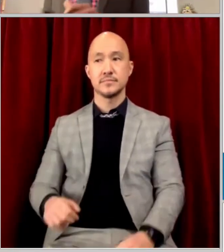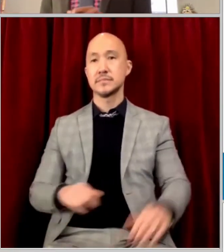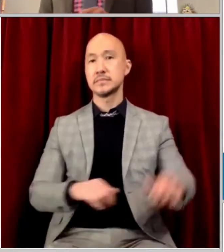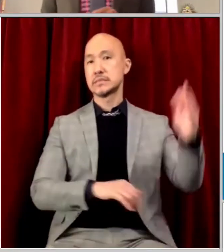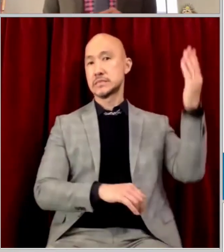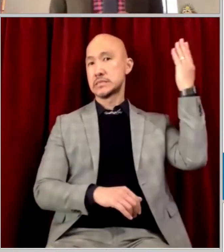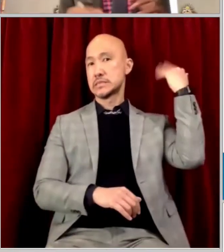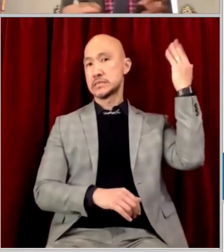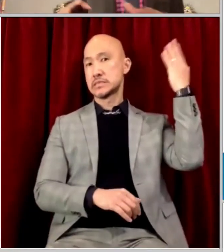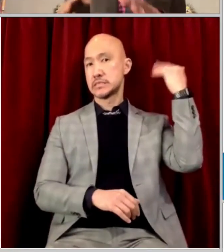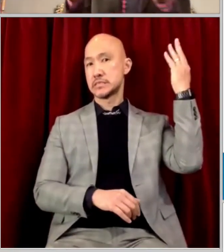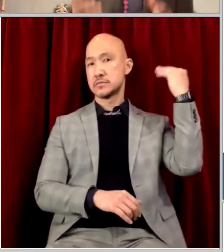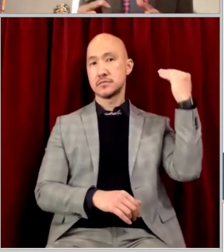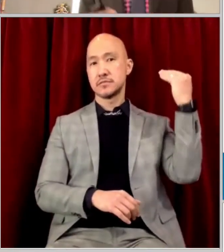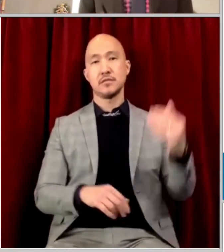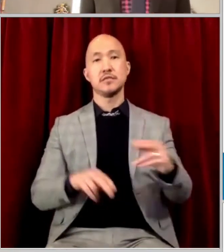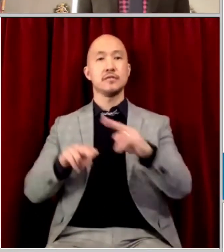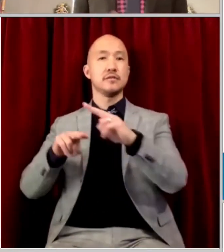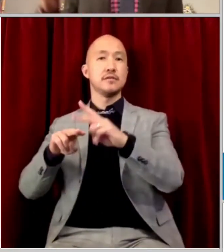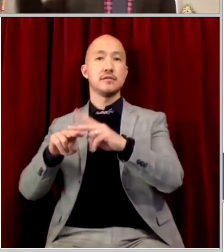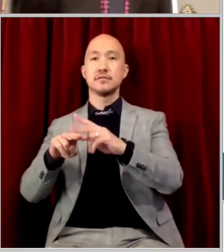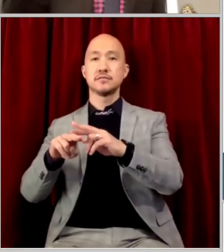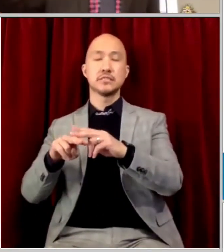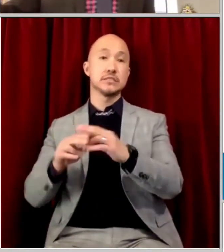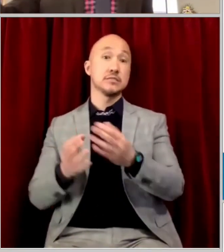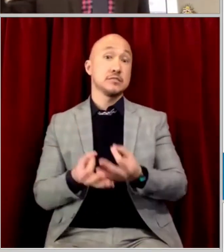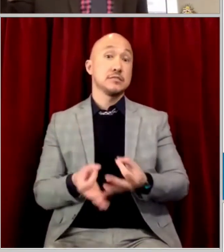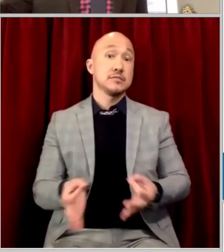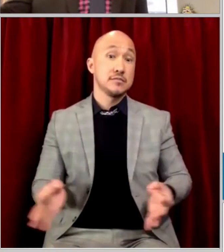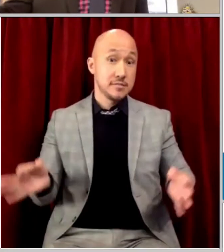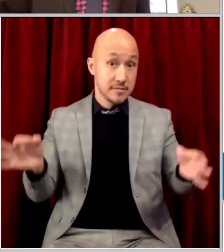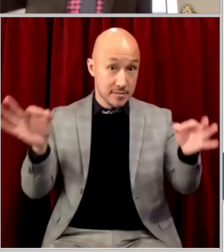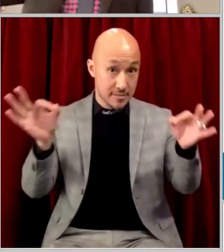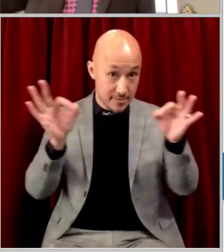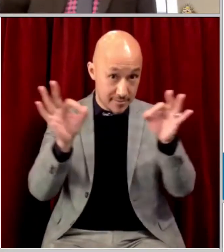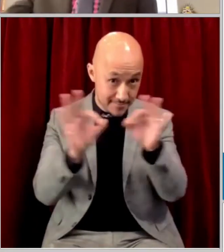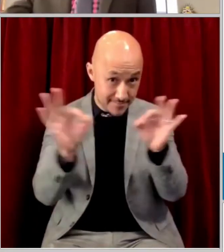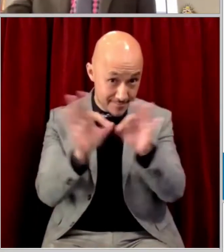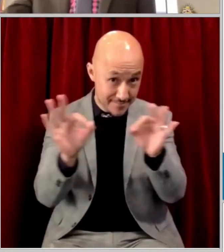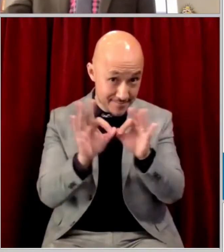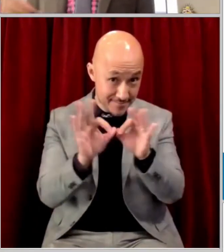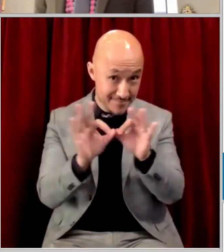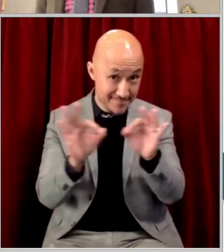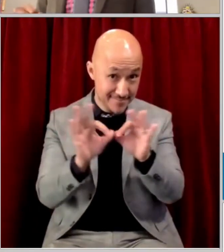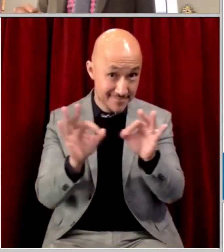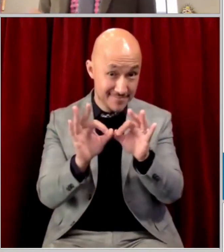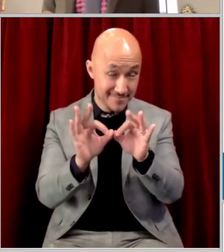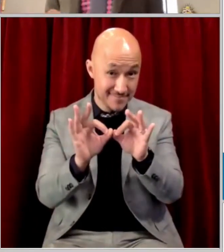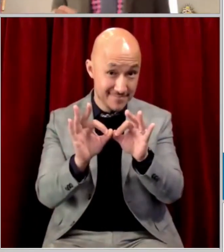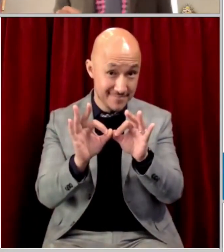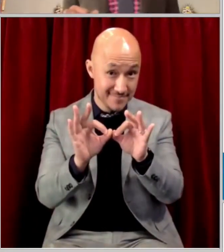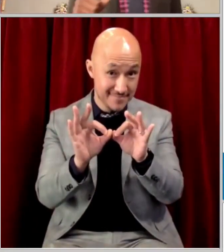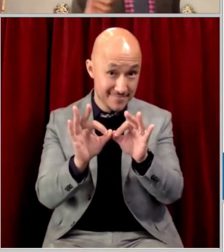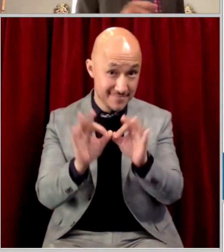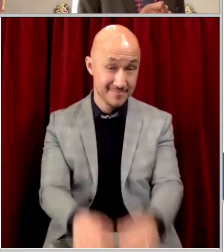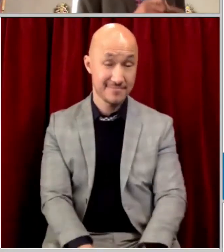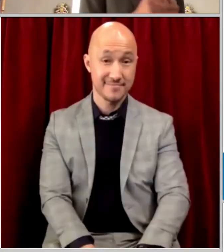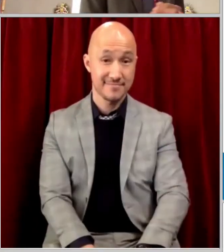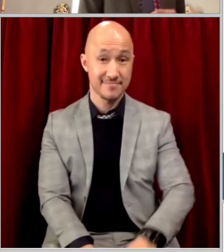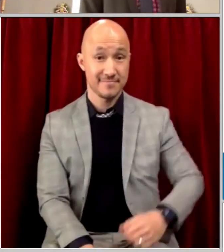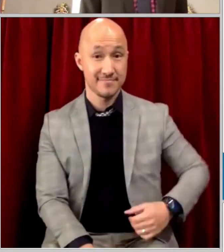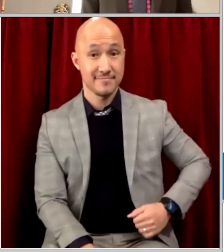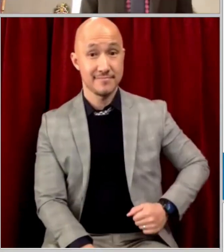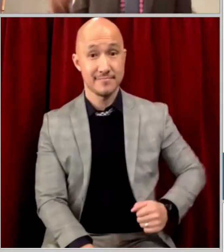salt was valuable to people at the time. In fact, the little picture there shows the soldiers, Roman soldiers, used to get paid in it, right? Instead of